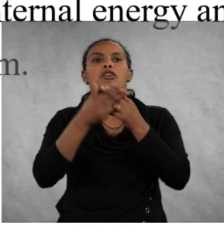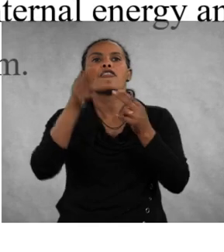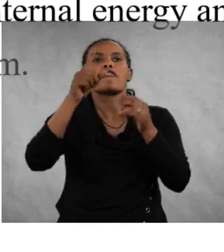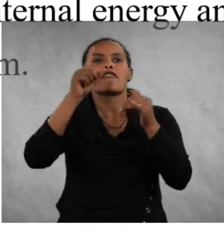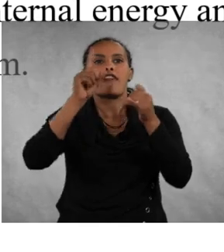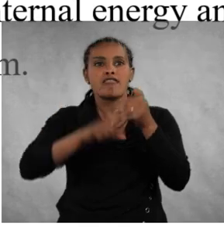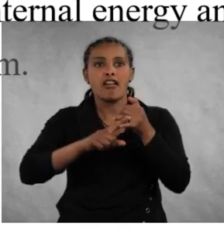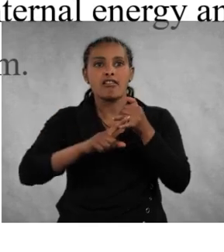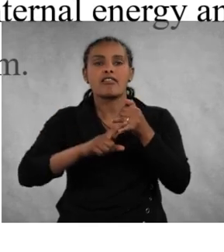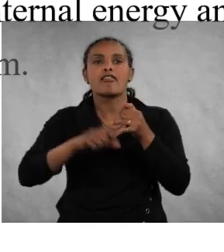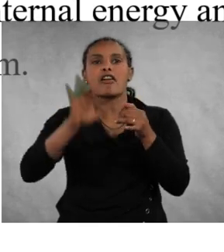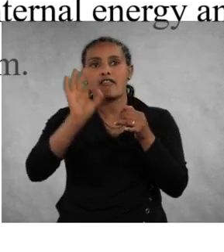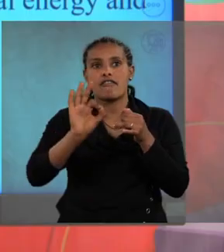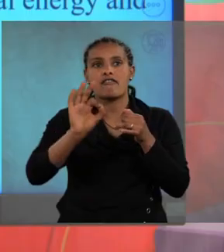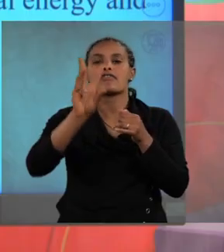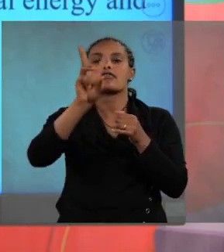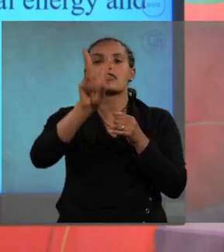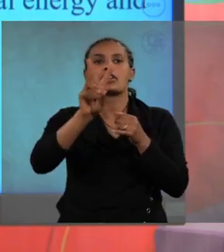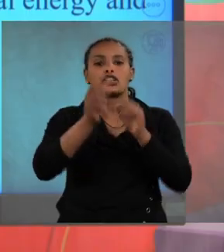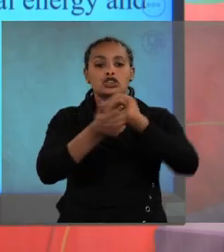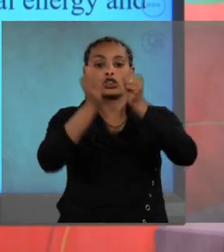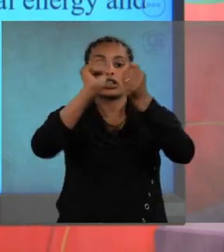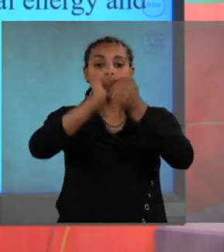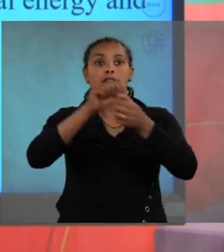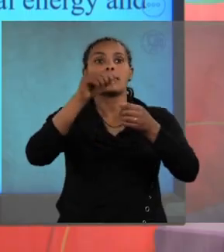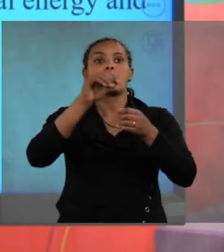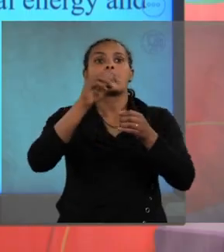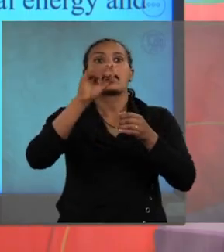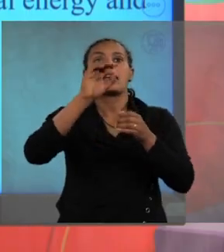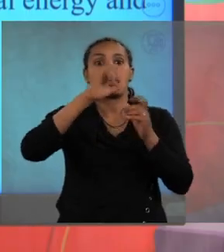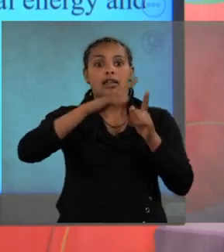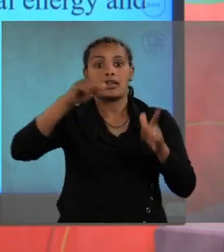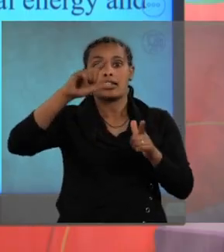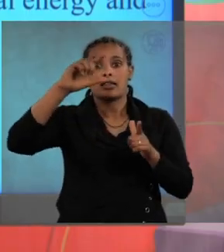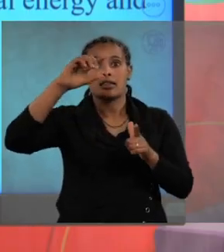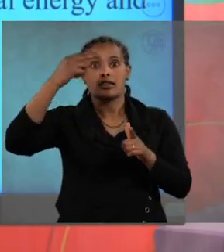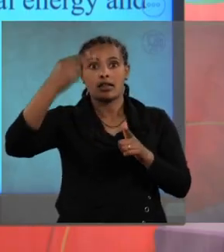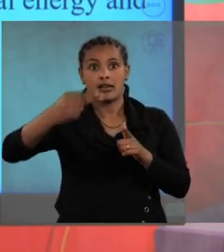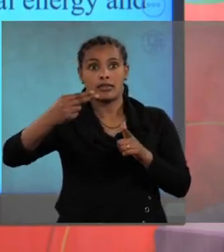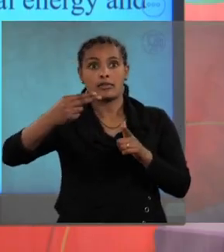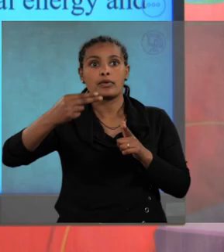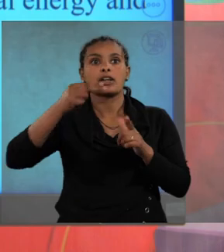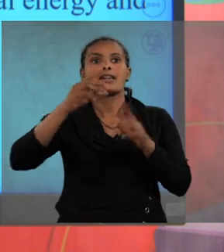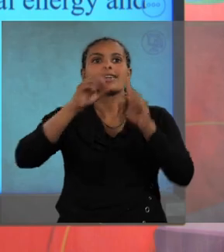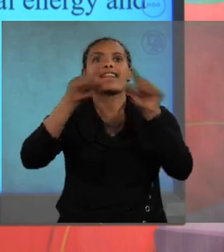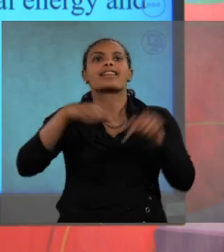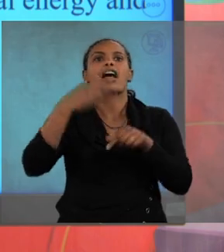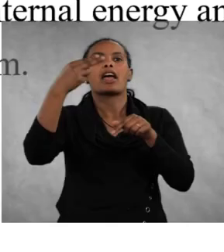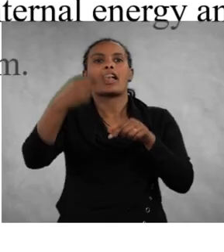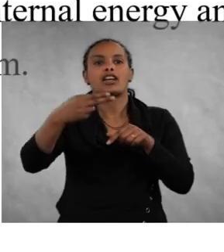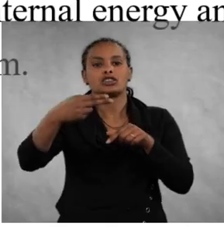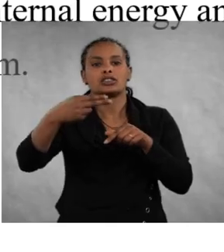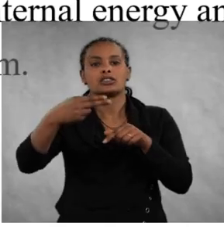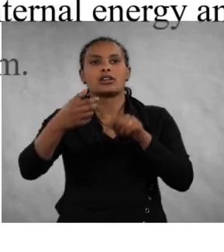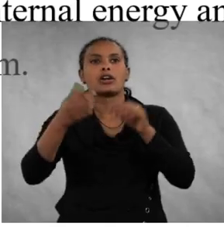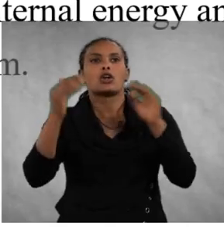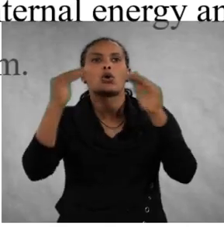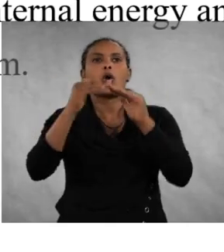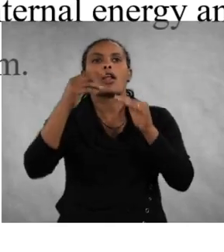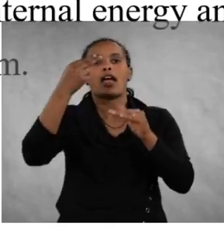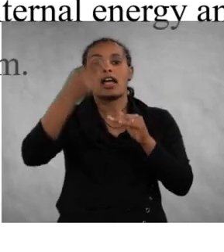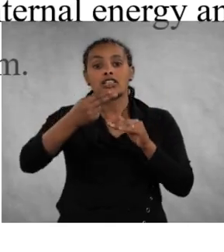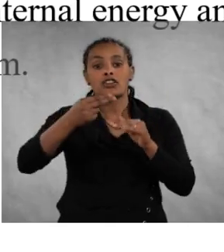final volume. Now the change in enthalpy delta H equal H